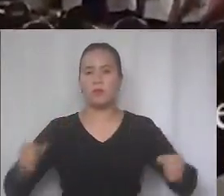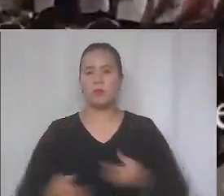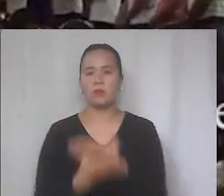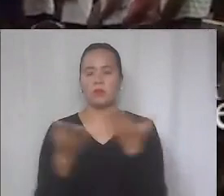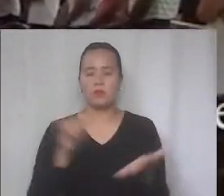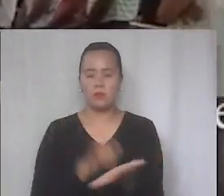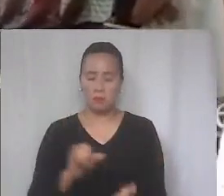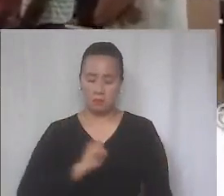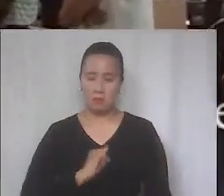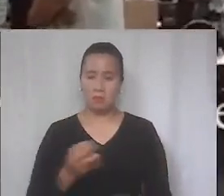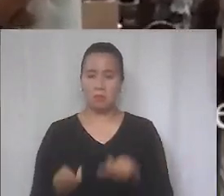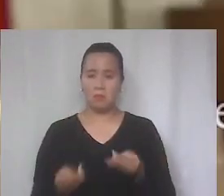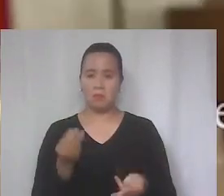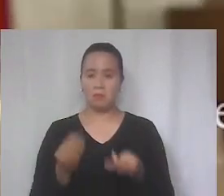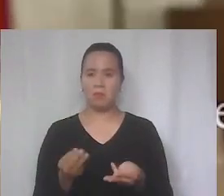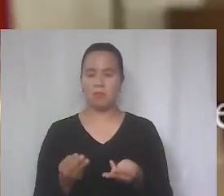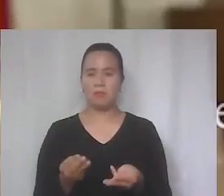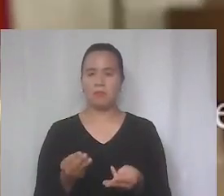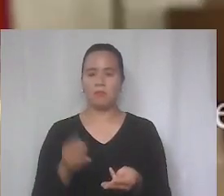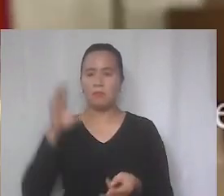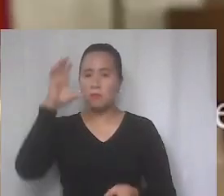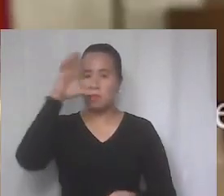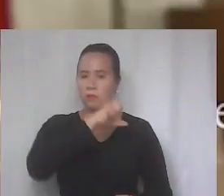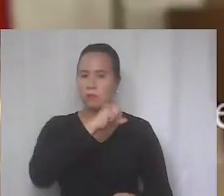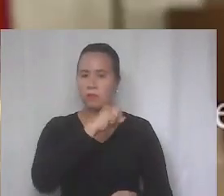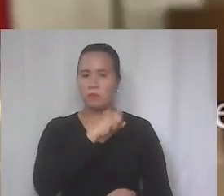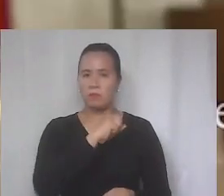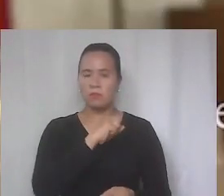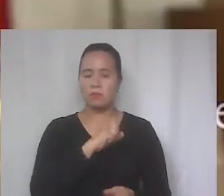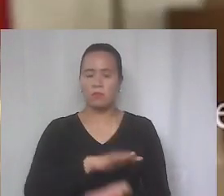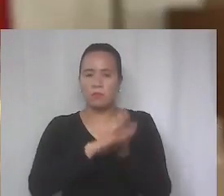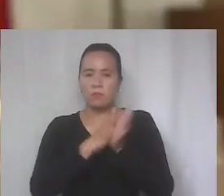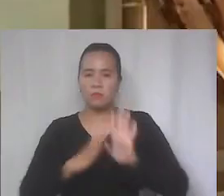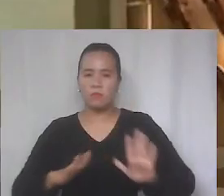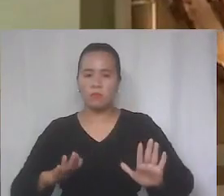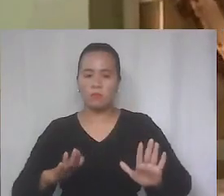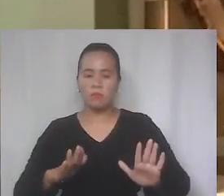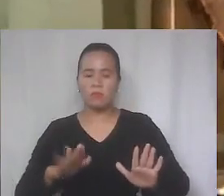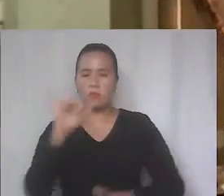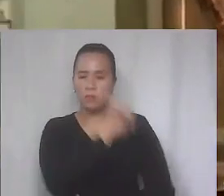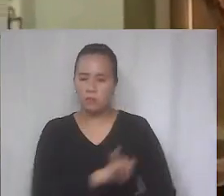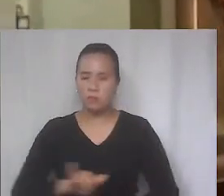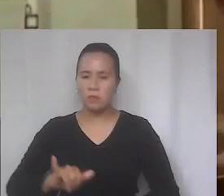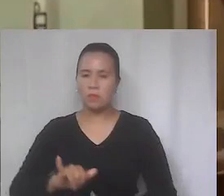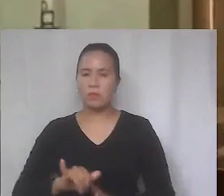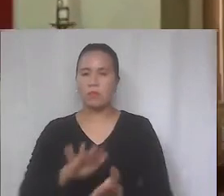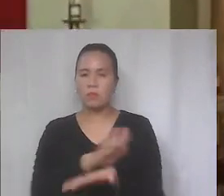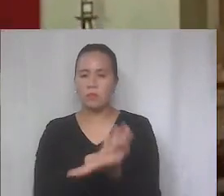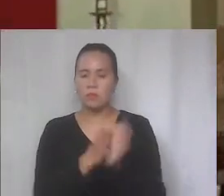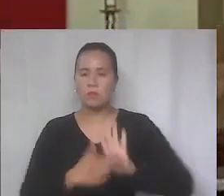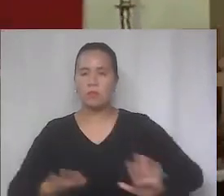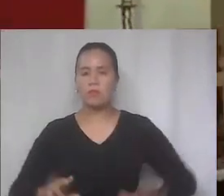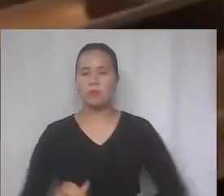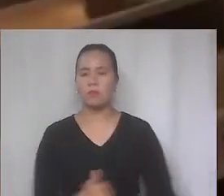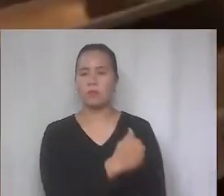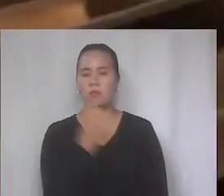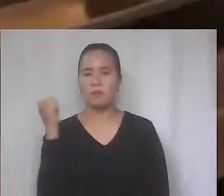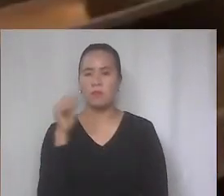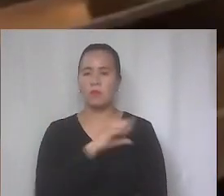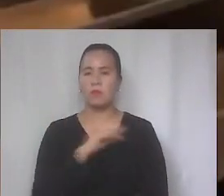seek to be consoled as to console, to be understood as to